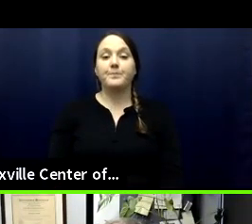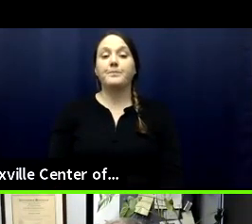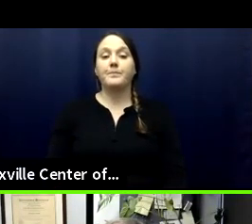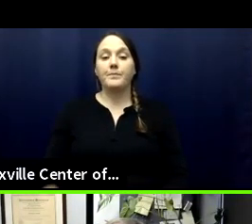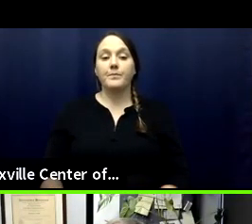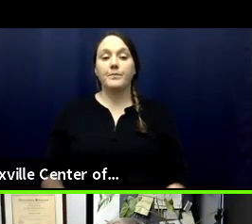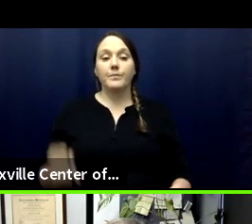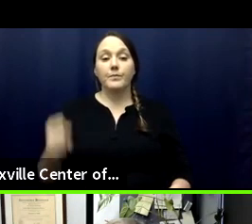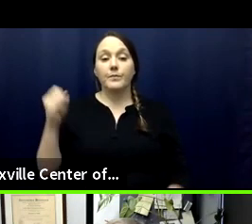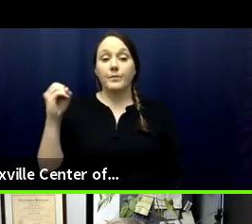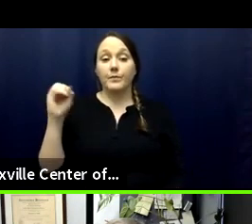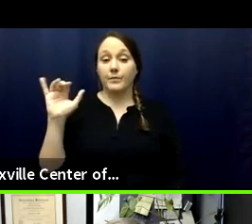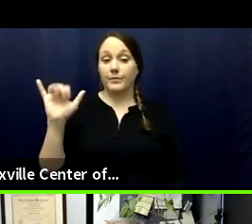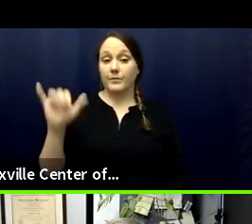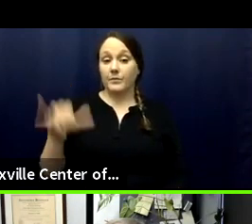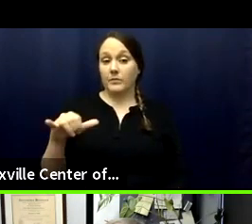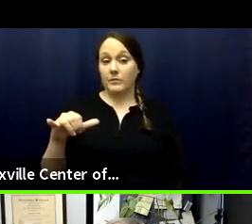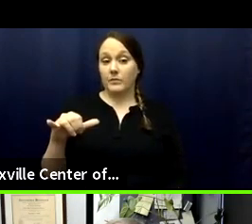So does that